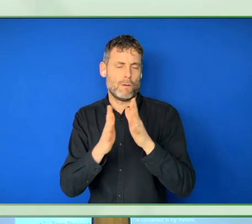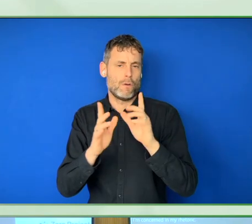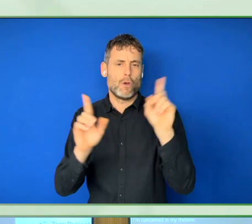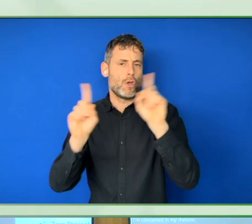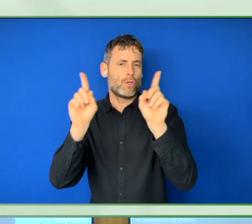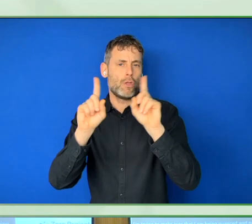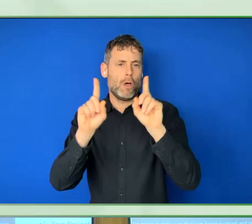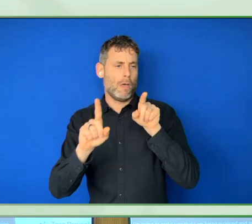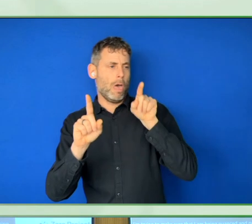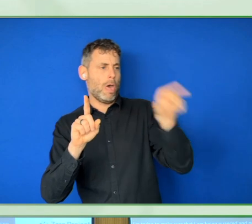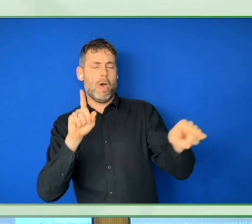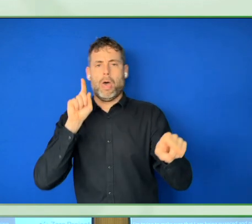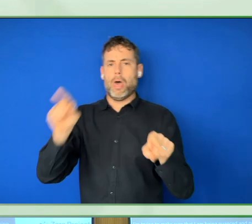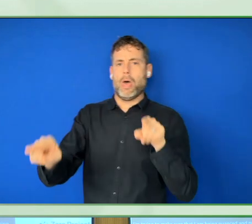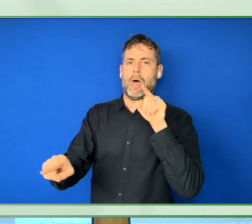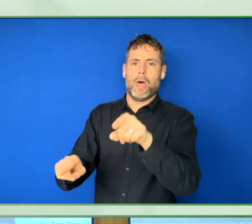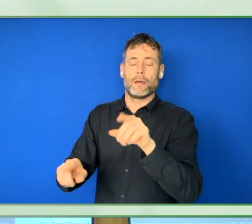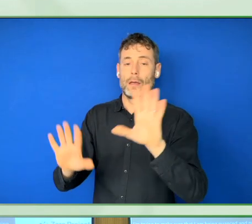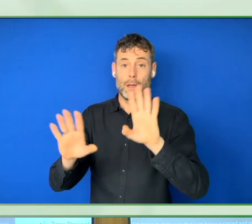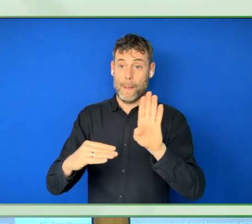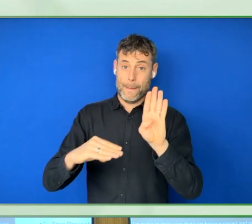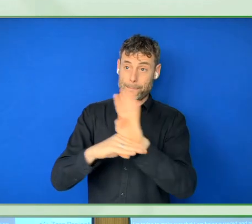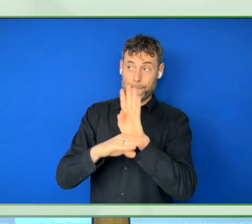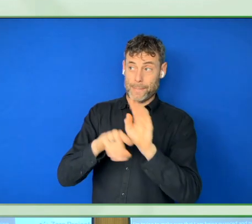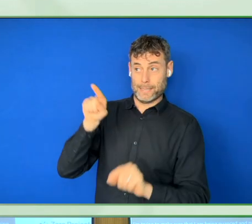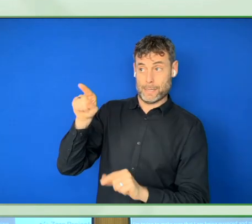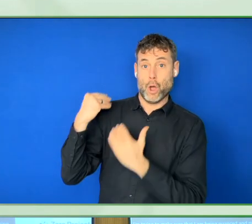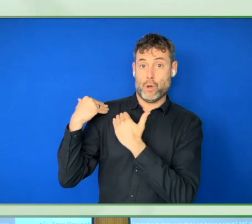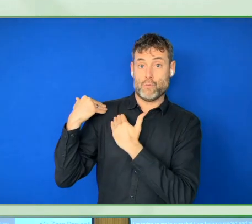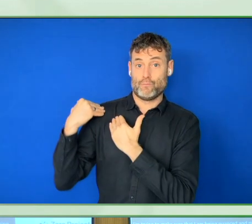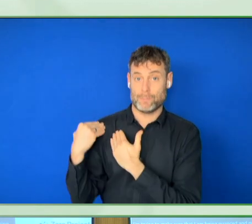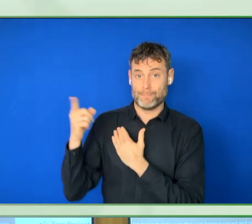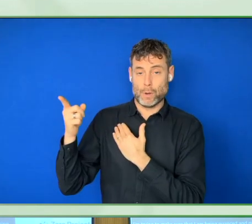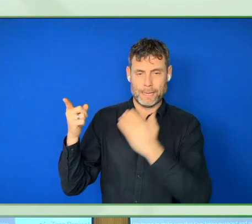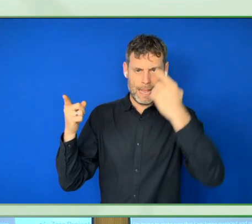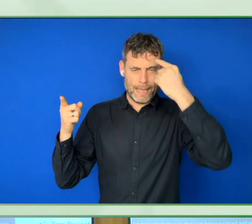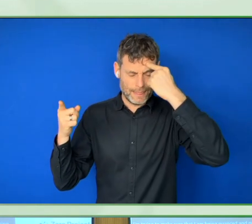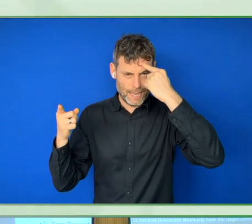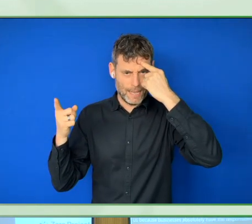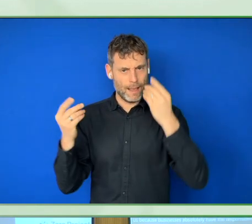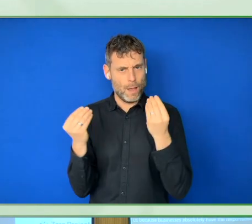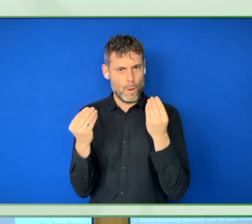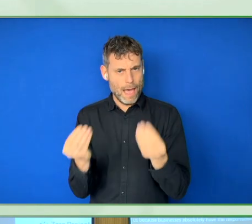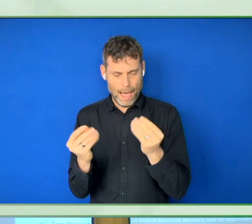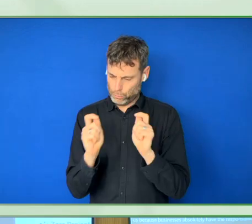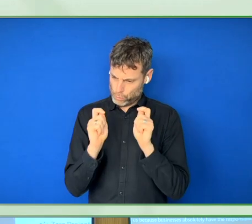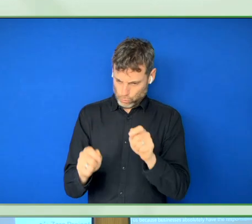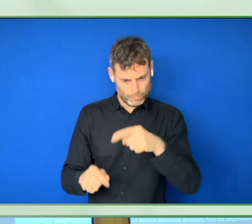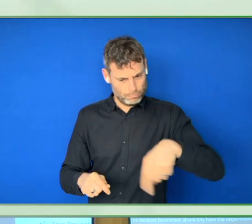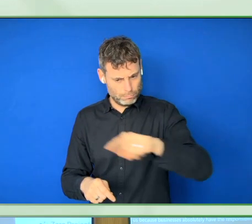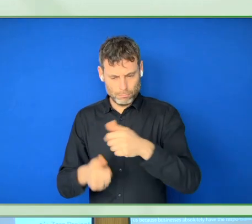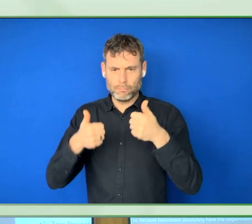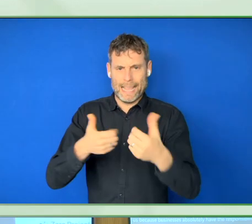because businesses absolutely have the responsibility, both legally, morally, ethically, to step up and do the right